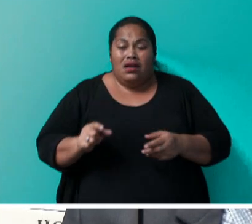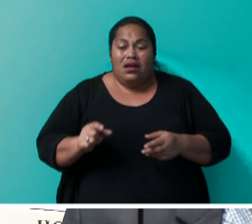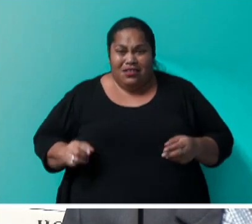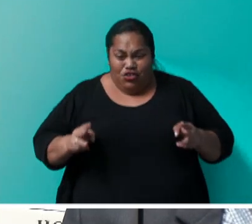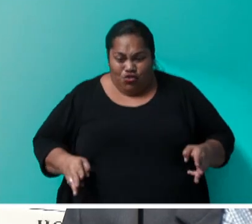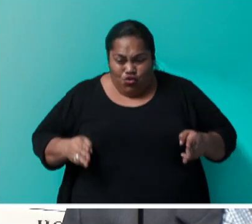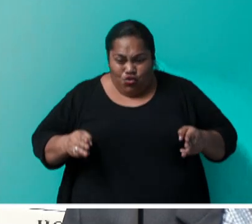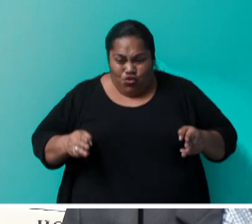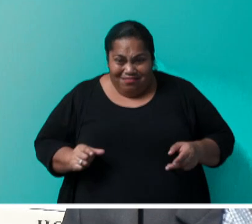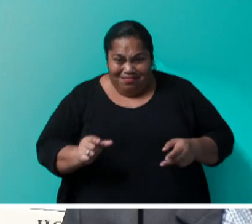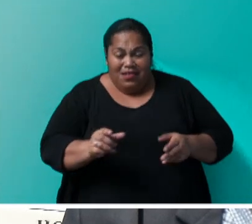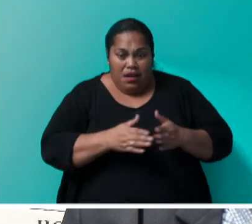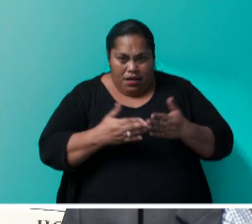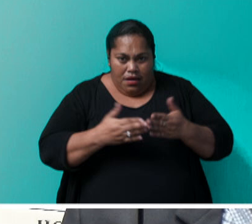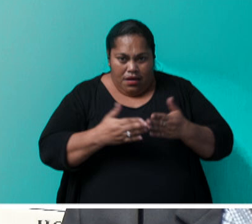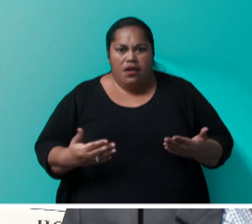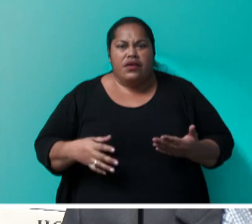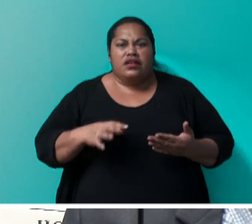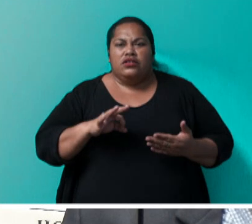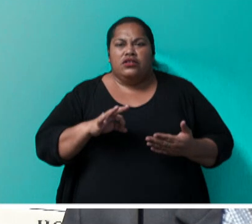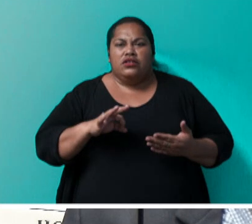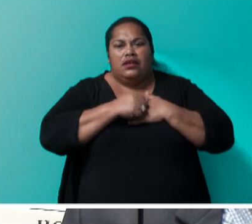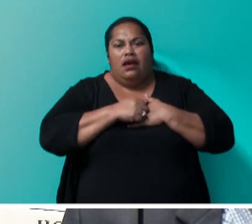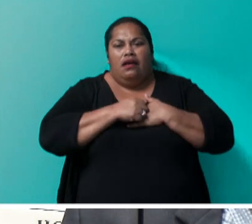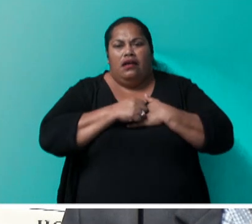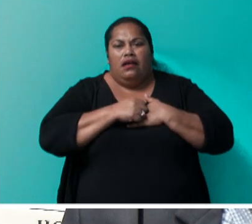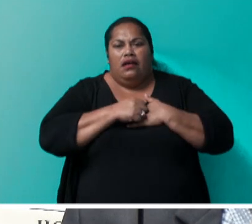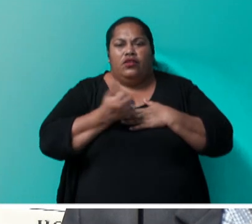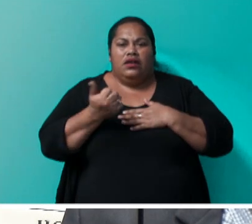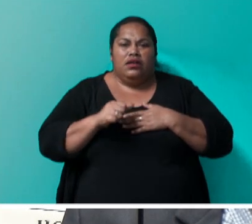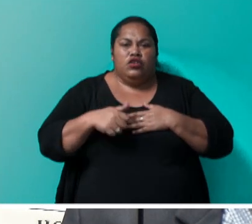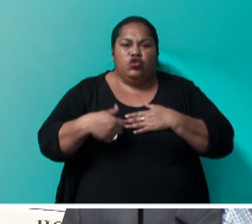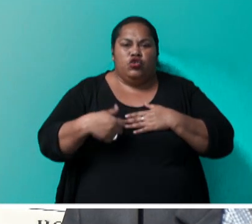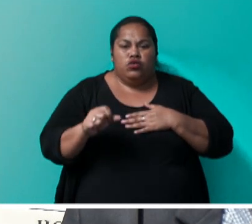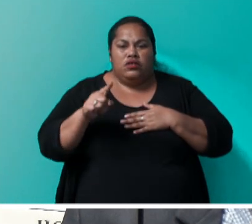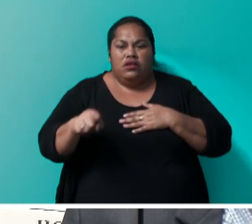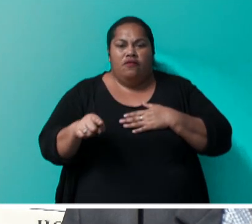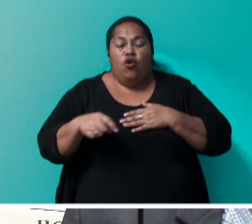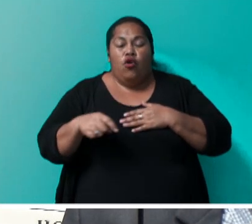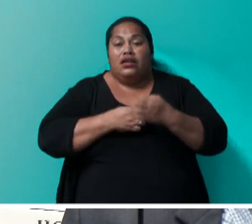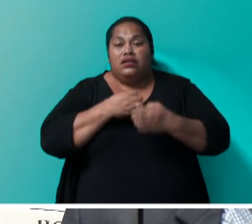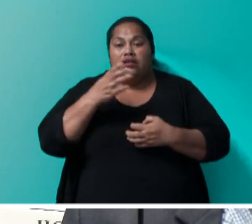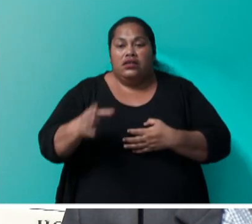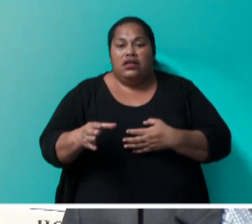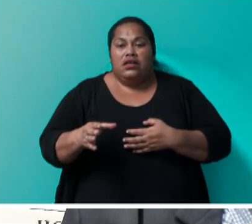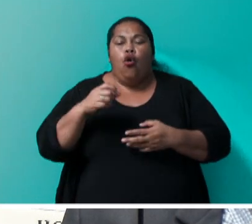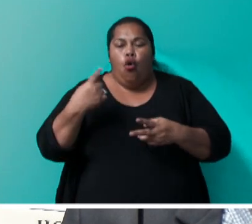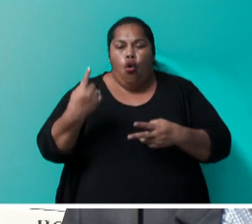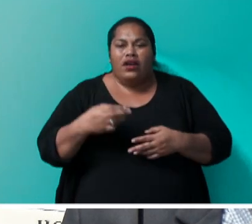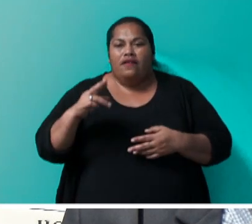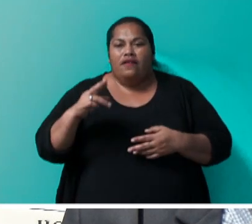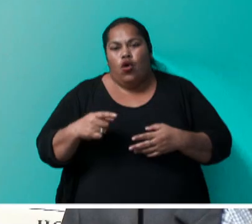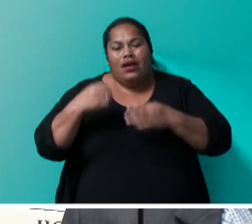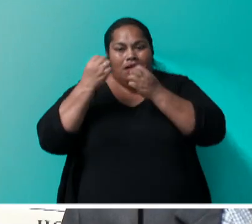suitable, nor is it safe for any such use. The system was engineered solely for cane transport, and